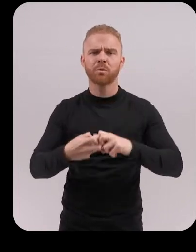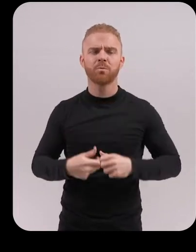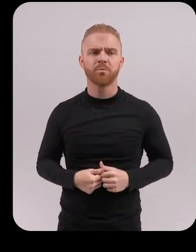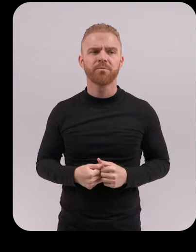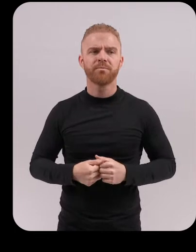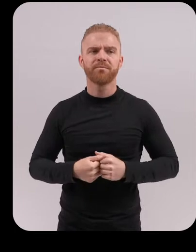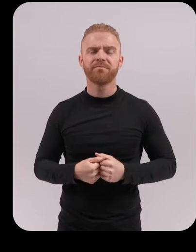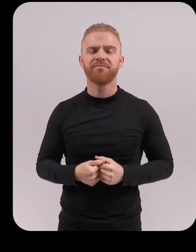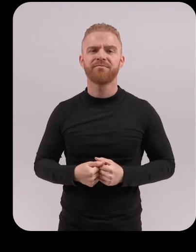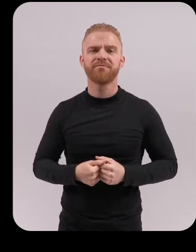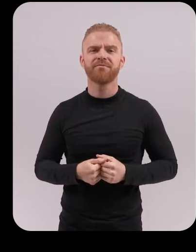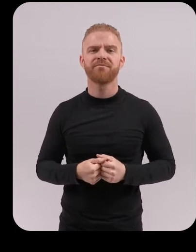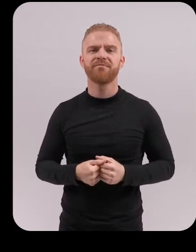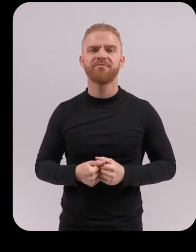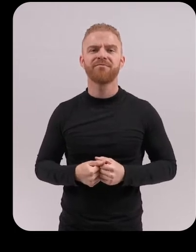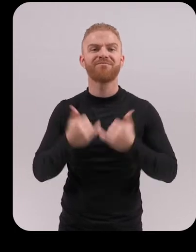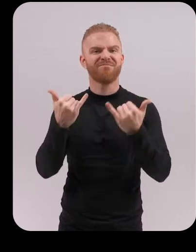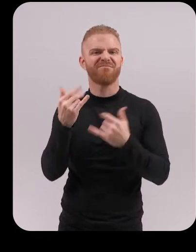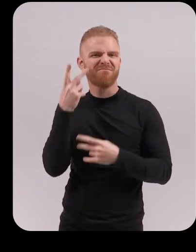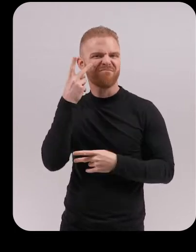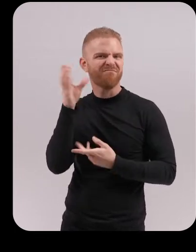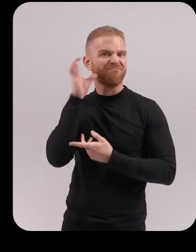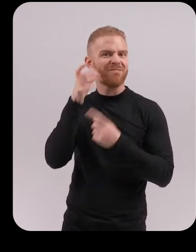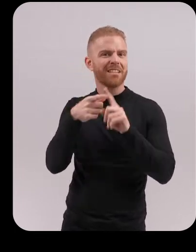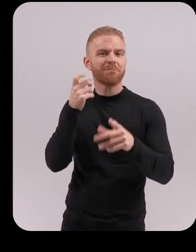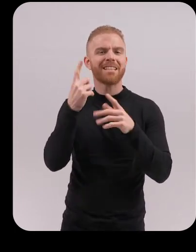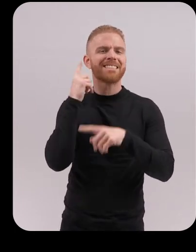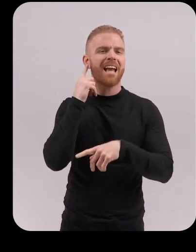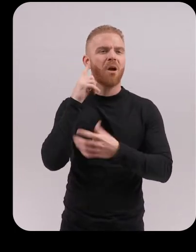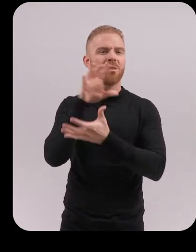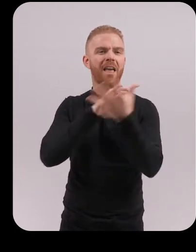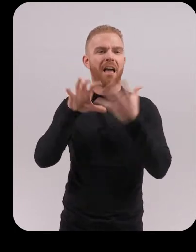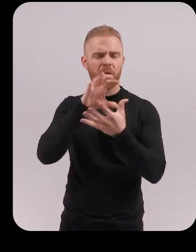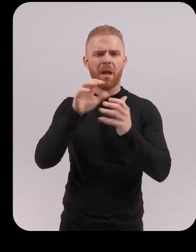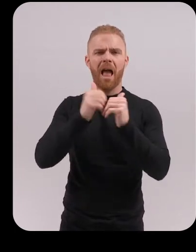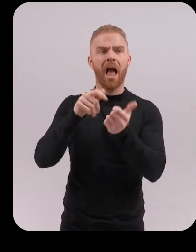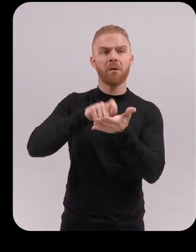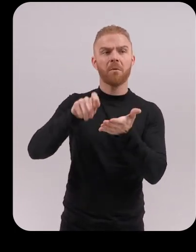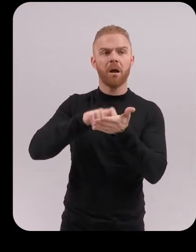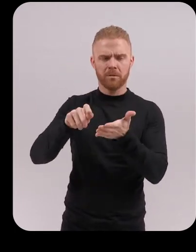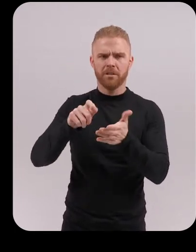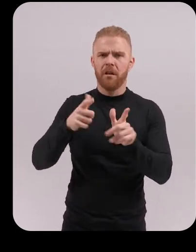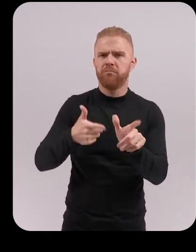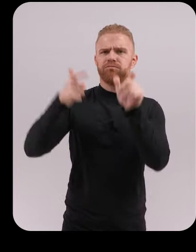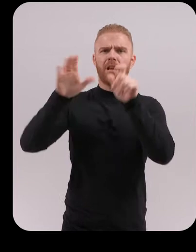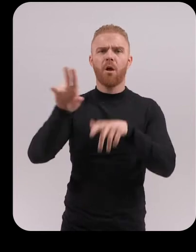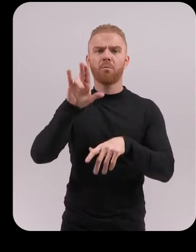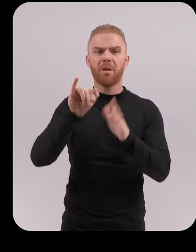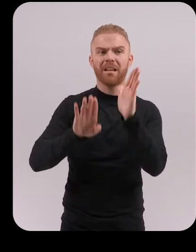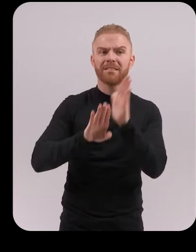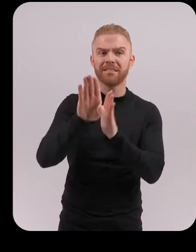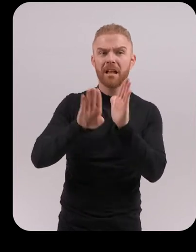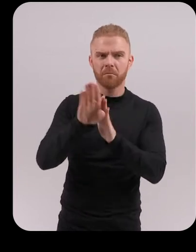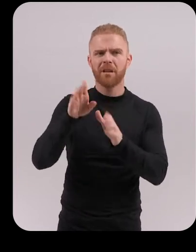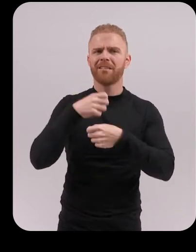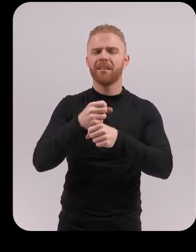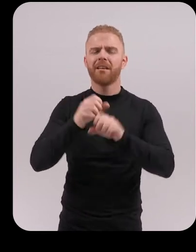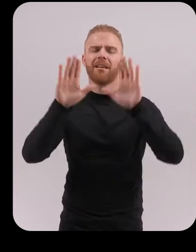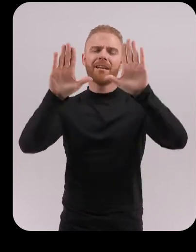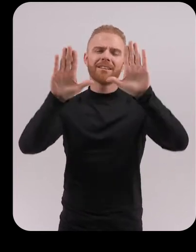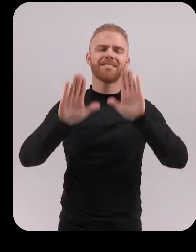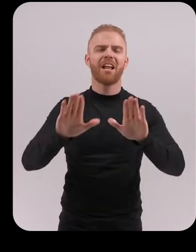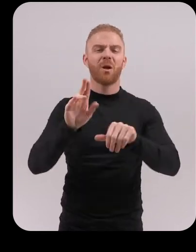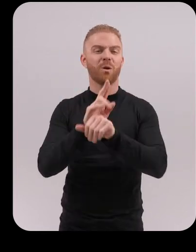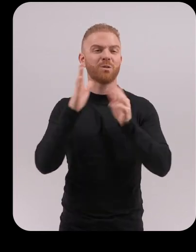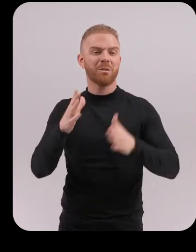issues. Let's hear from SoundCloud about how Compose accelerated their UI development to create